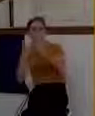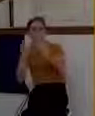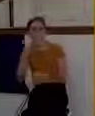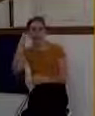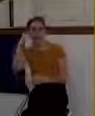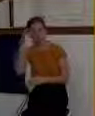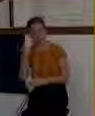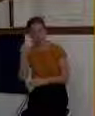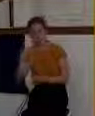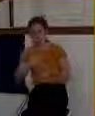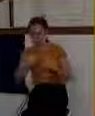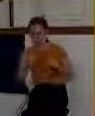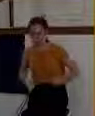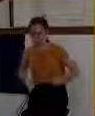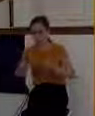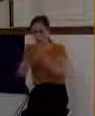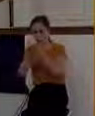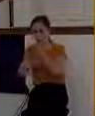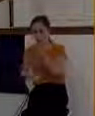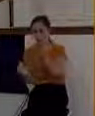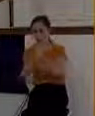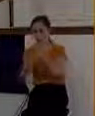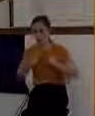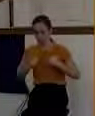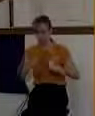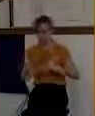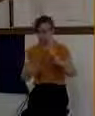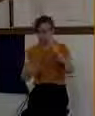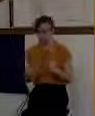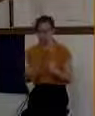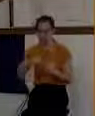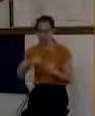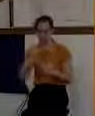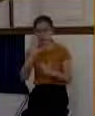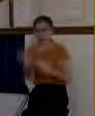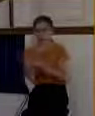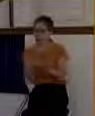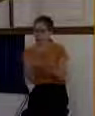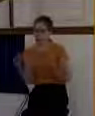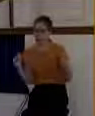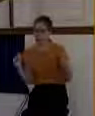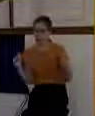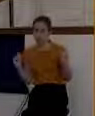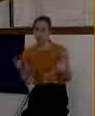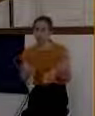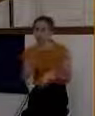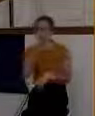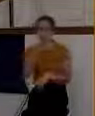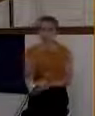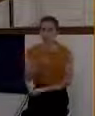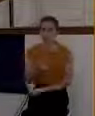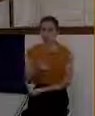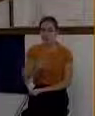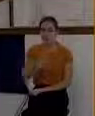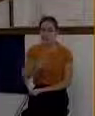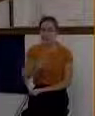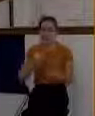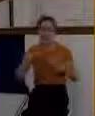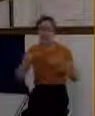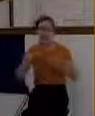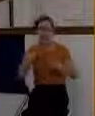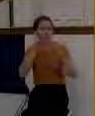Now, it didn't. That was not really the truth. Because being buried with the bones of an old prophet had no way of really